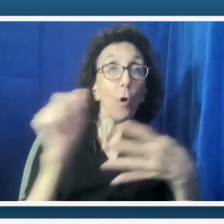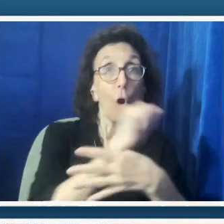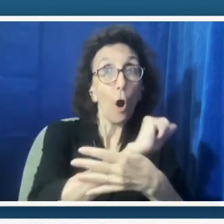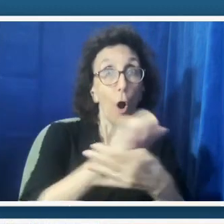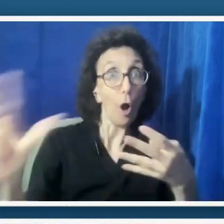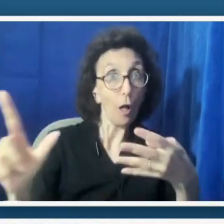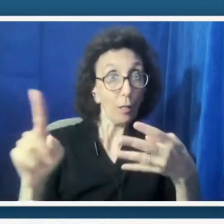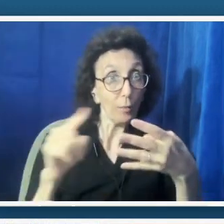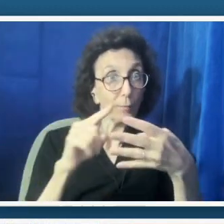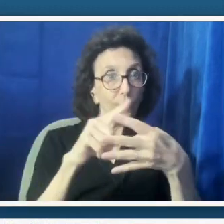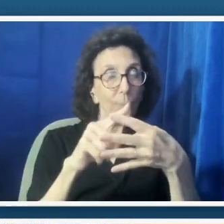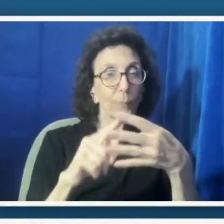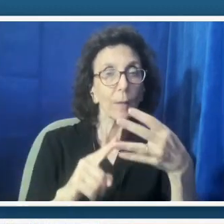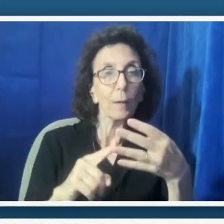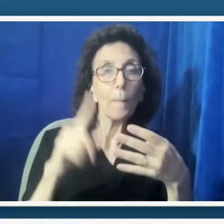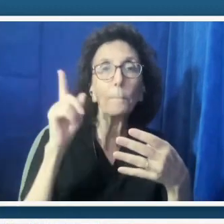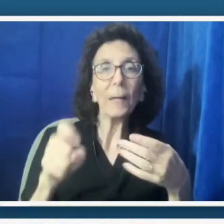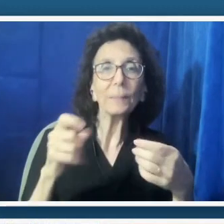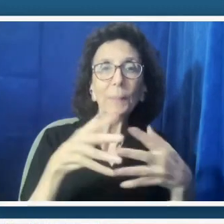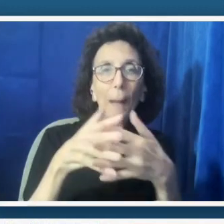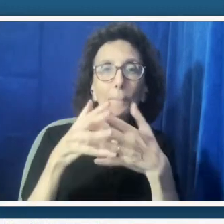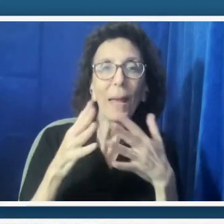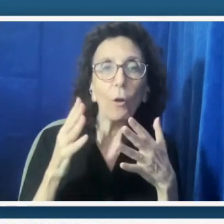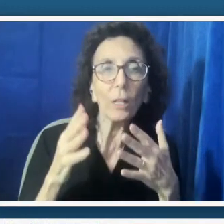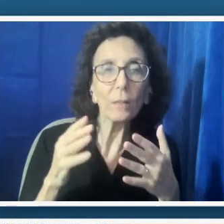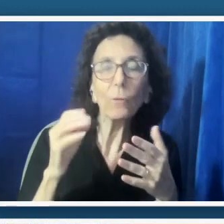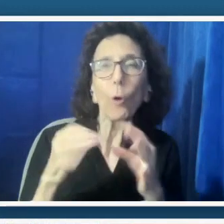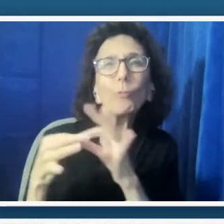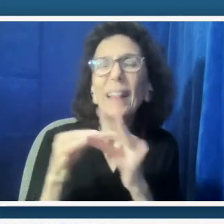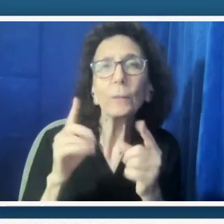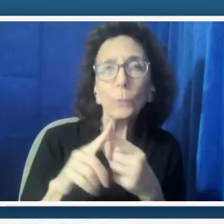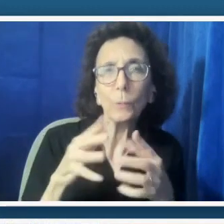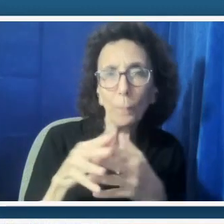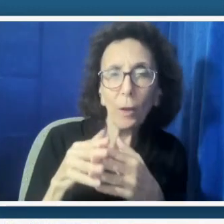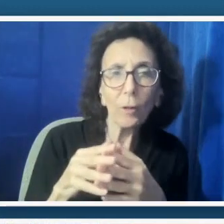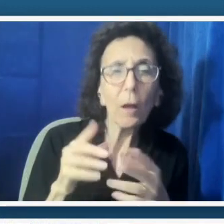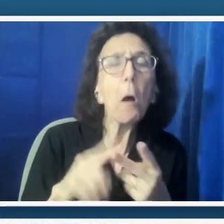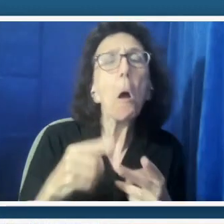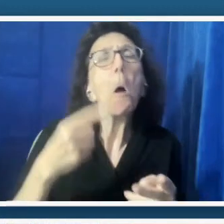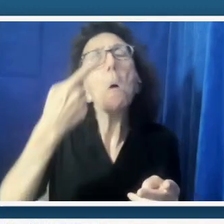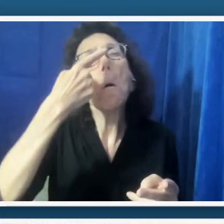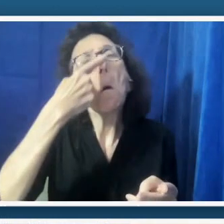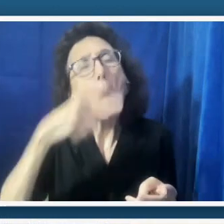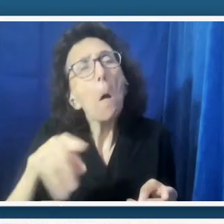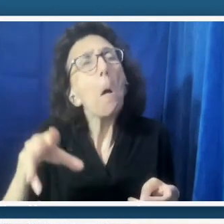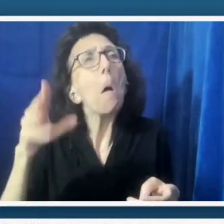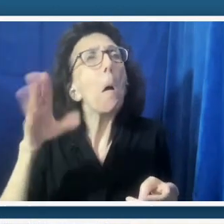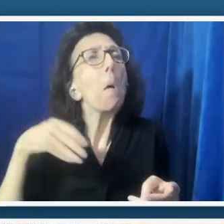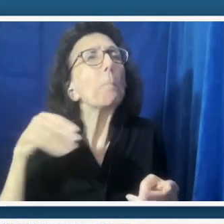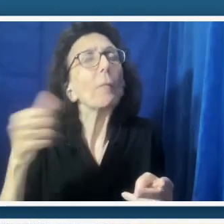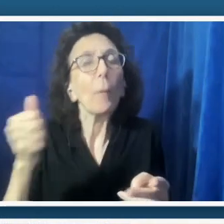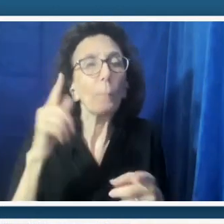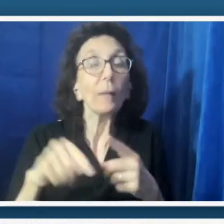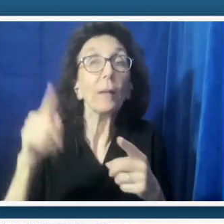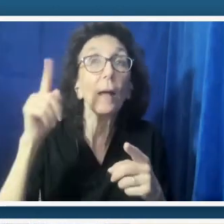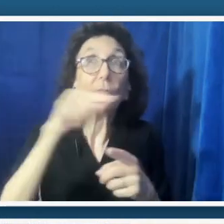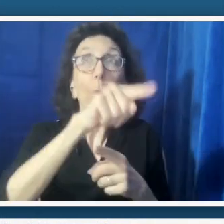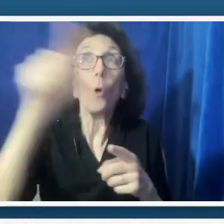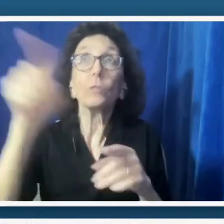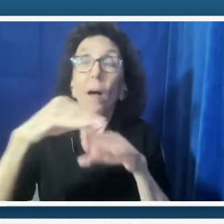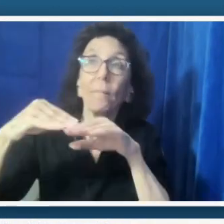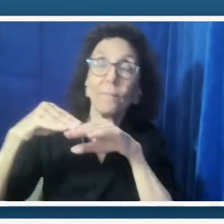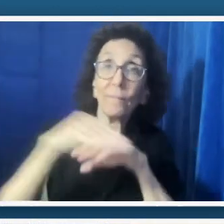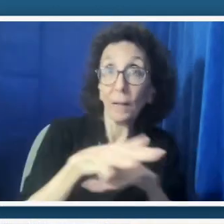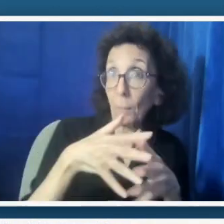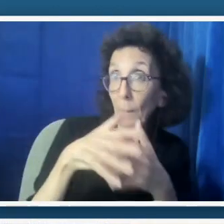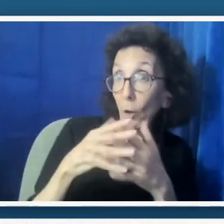submission. They all must be American or American related. And they will consider other subjects, but only if they've had a significant impact on American history or